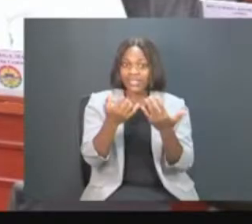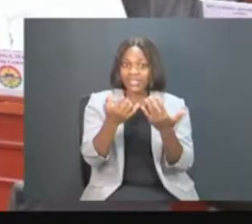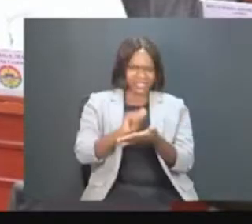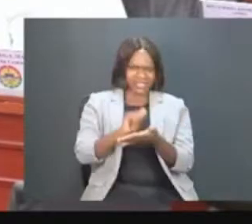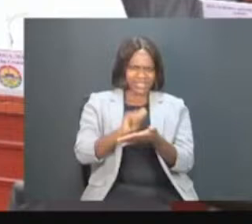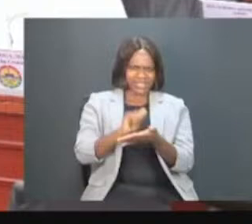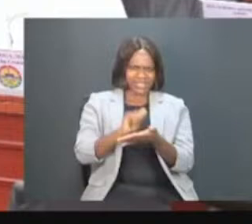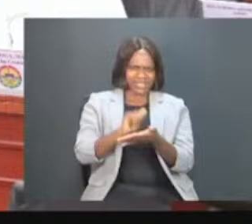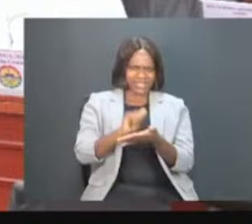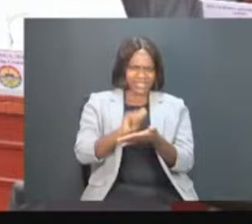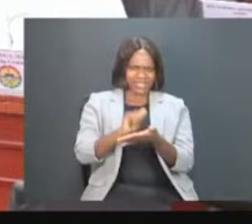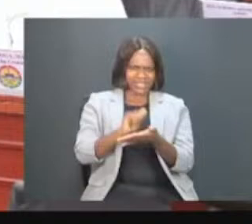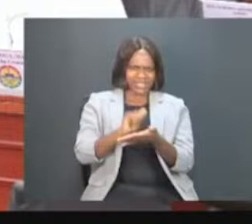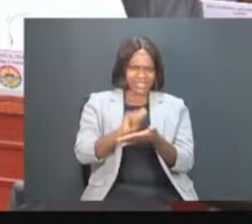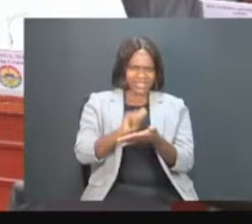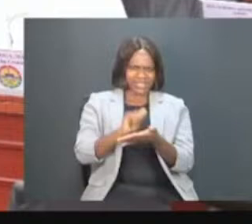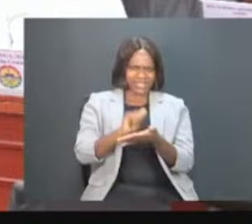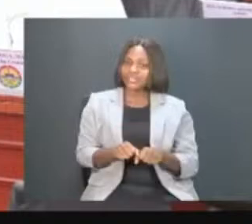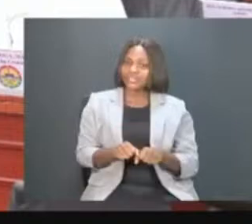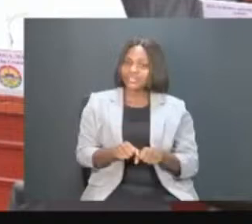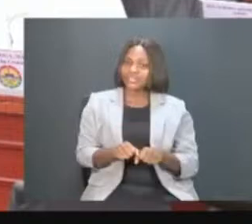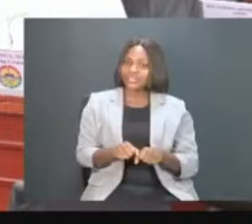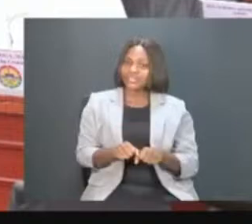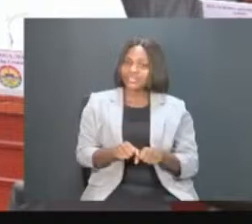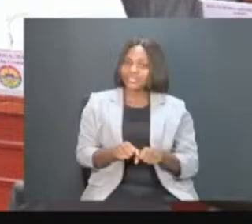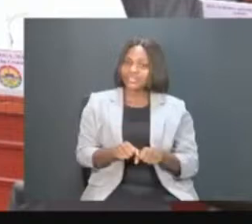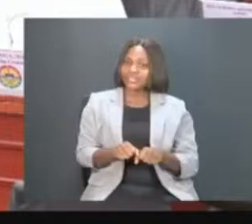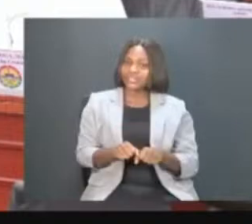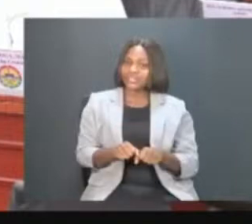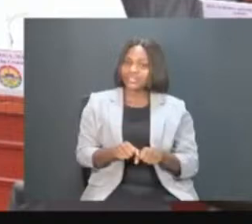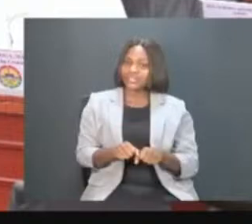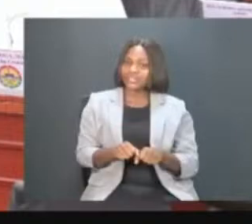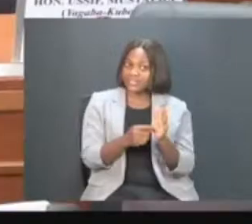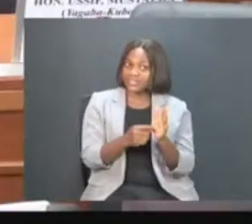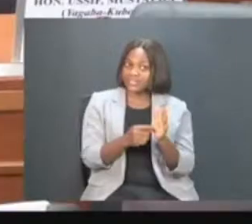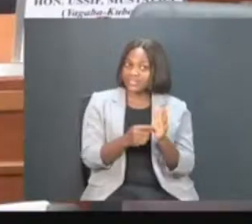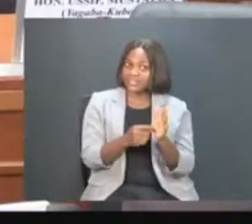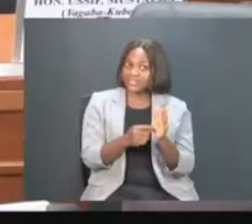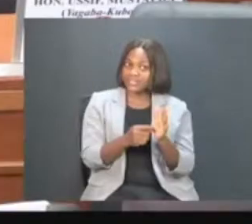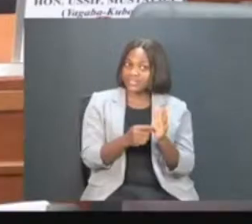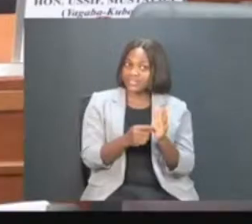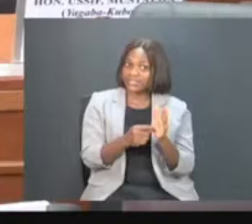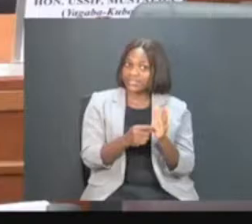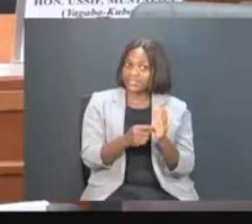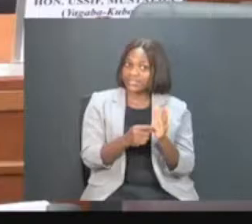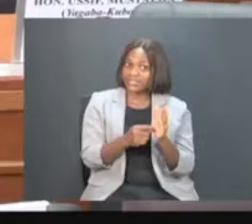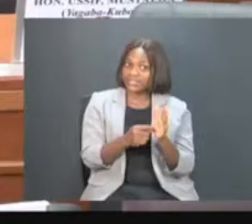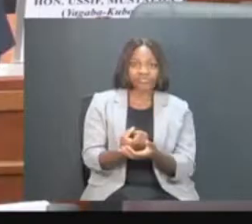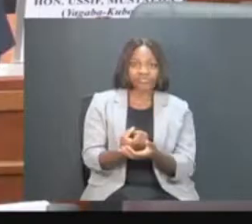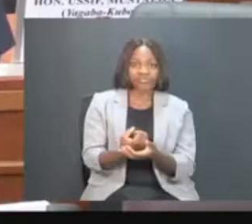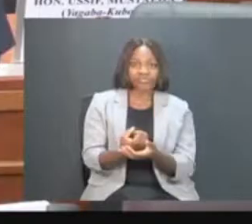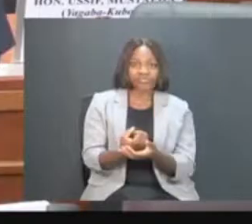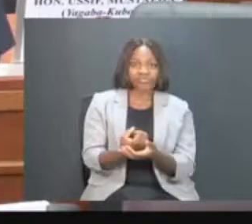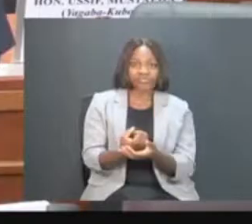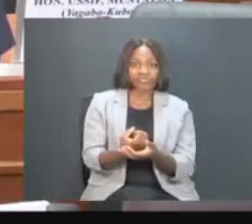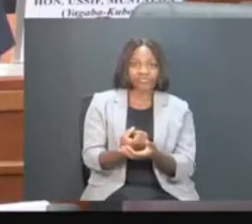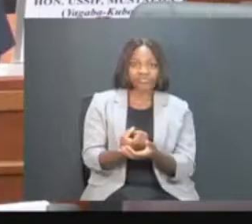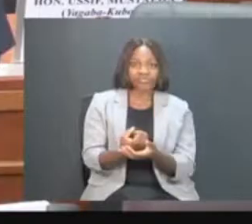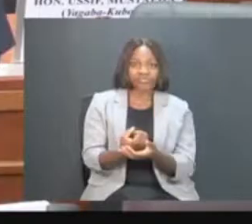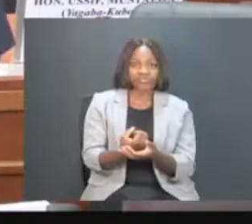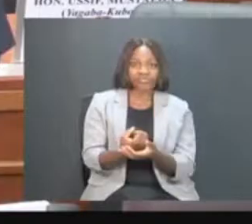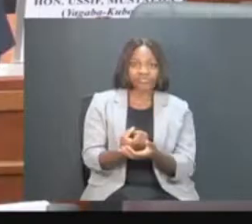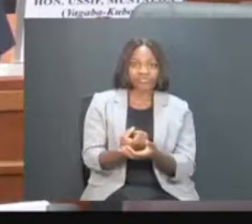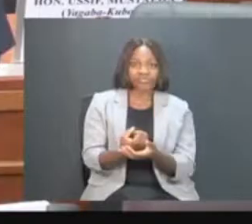for the private sector. This is disappointing news to the millions of youth who believed